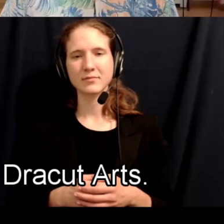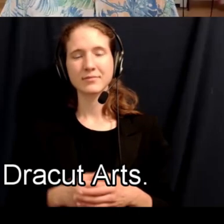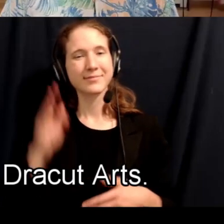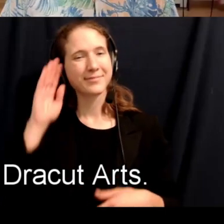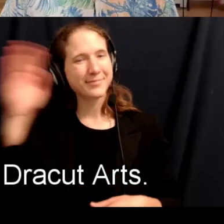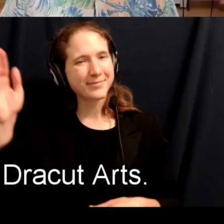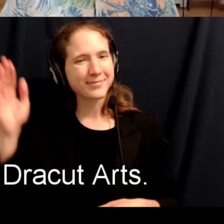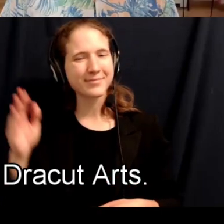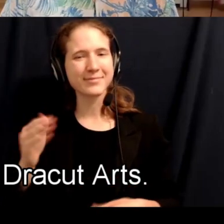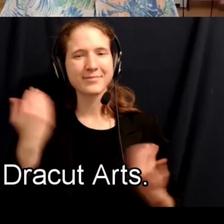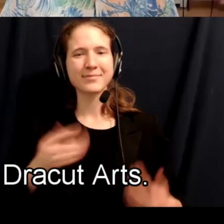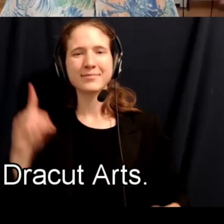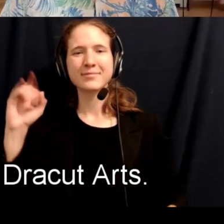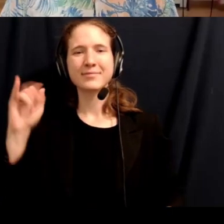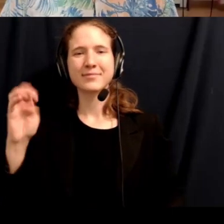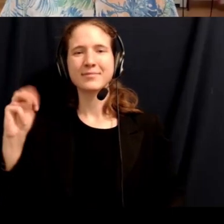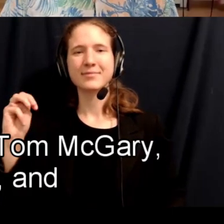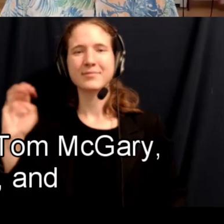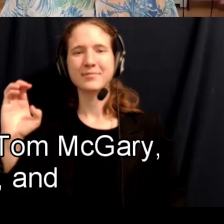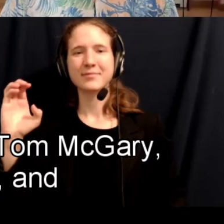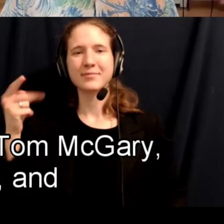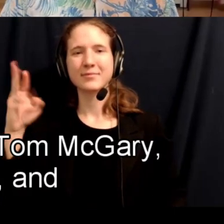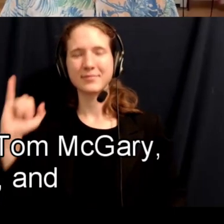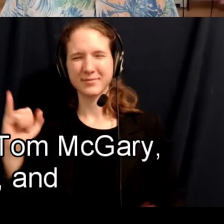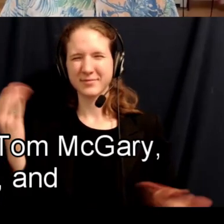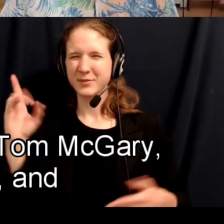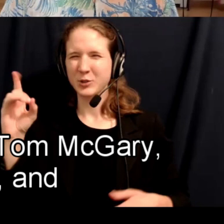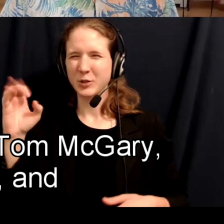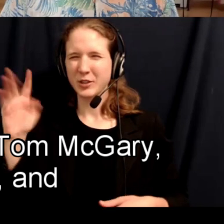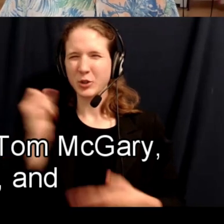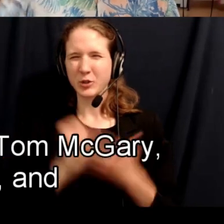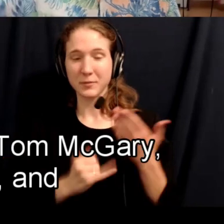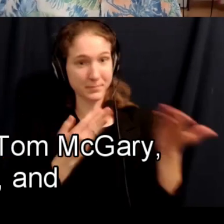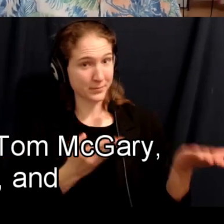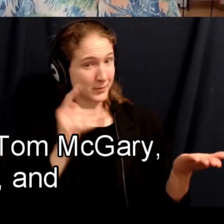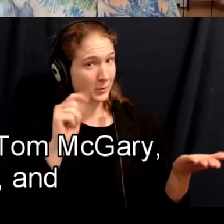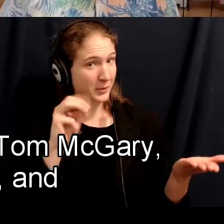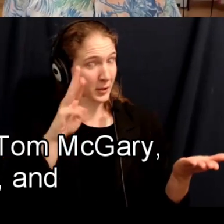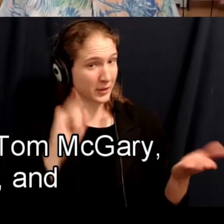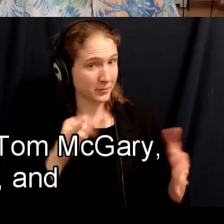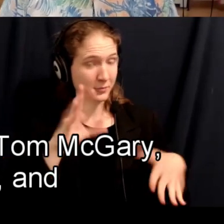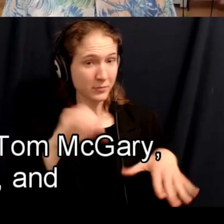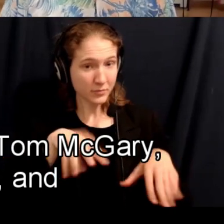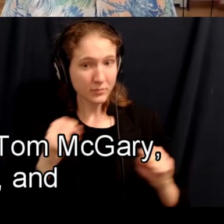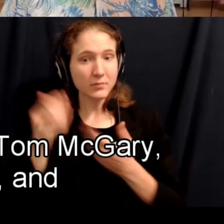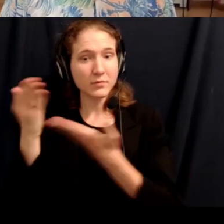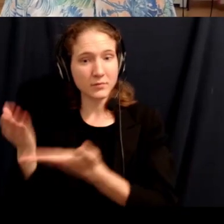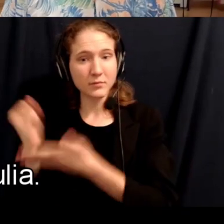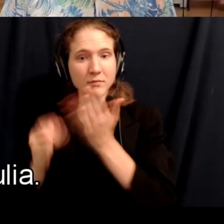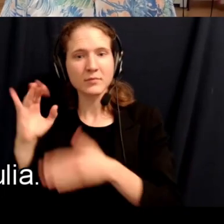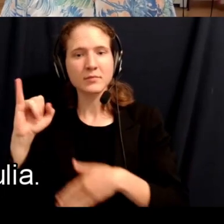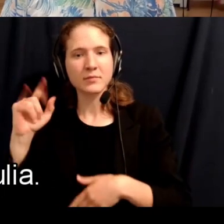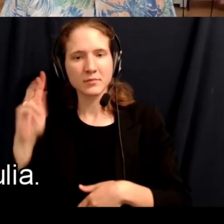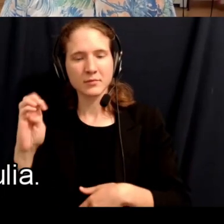Hi, I'm Diane McGarry with Drake Arts. With me today are co-host Tom McGarry, artist Ilene Richard, and